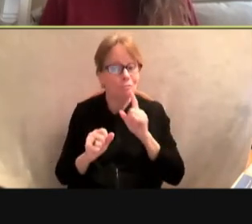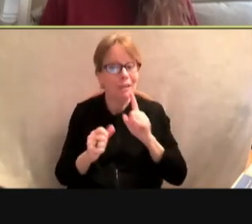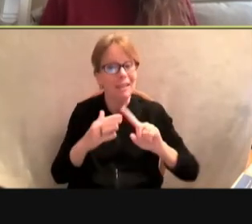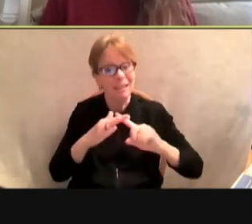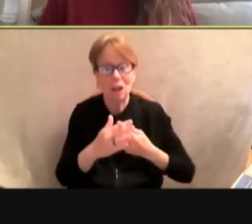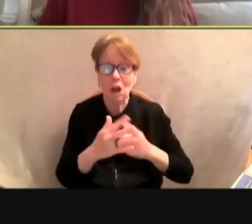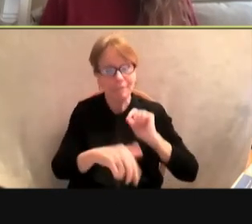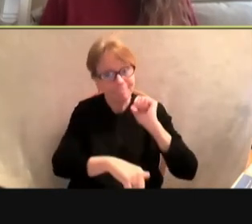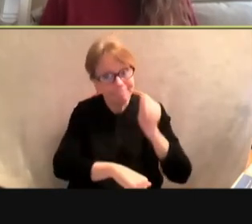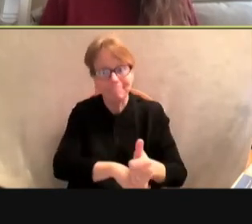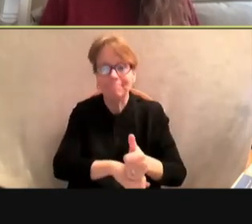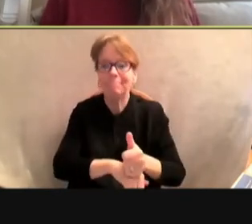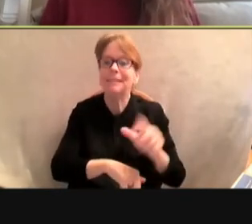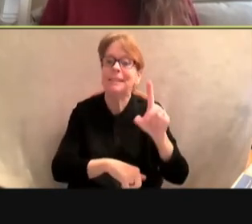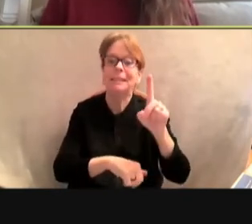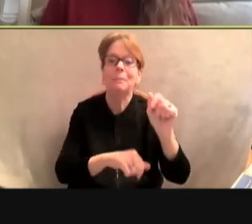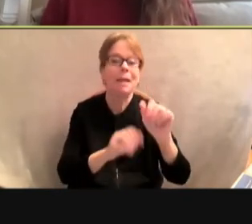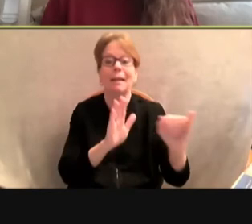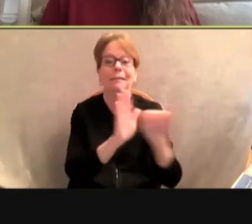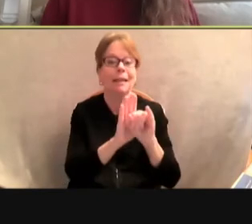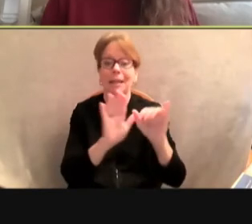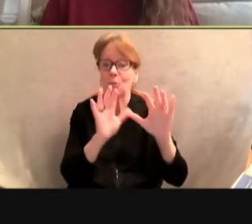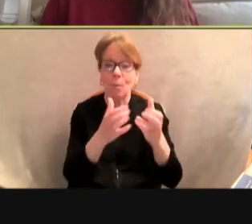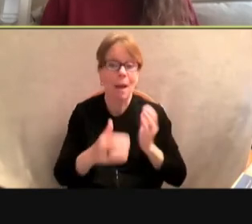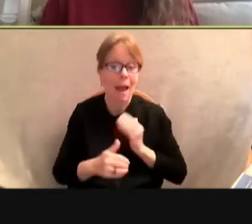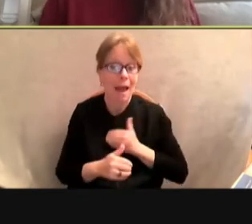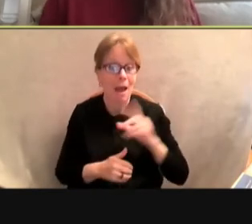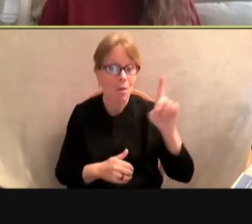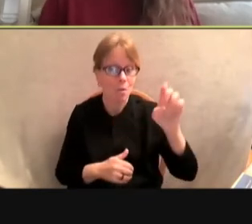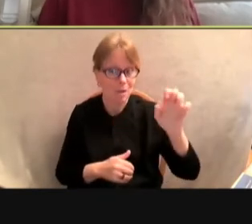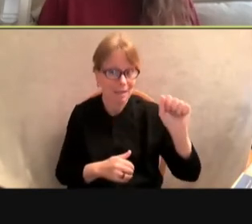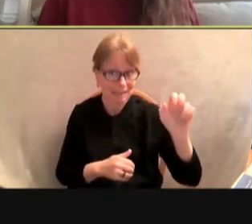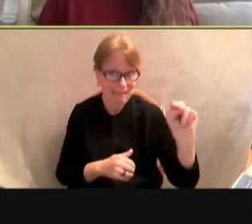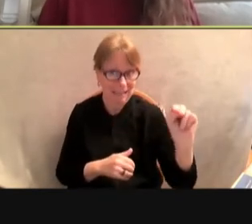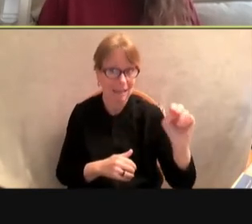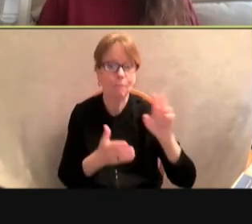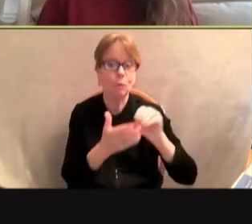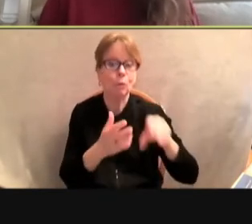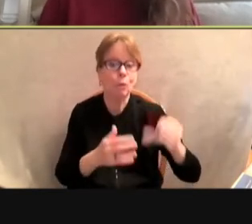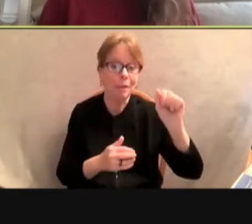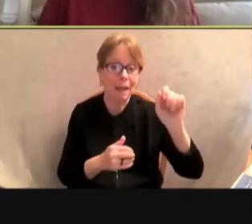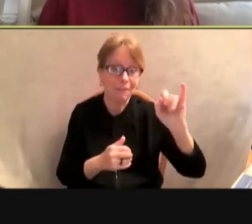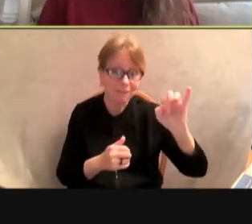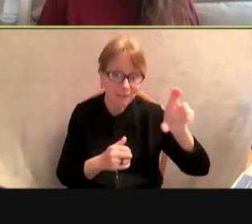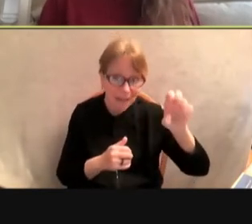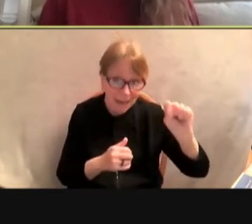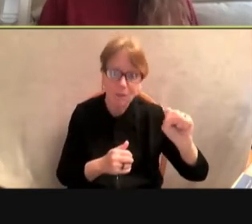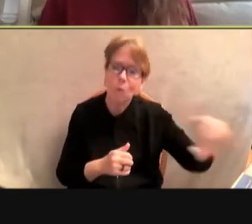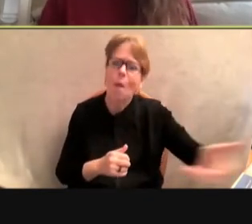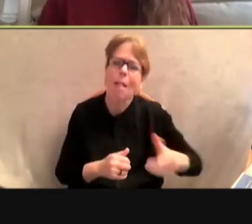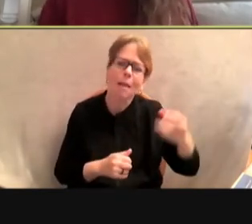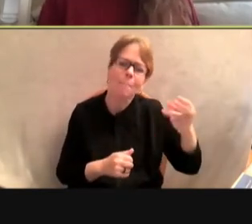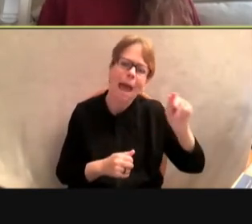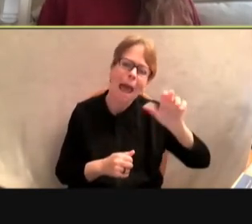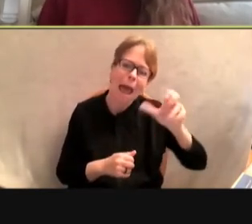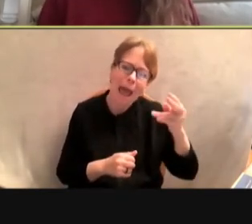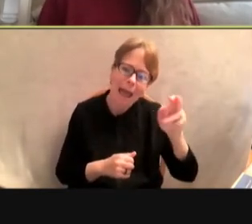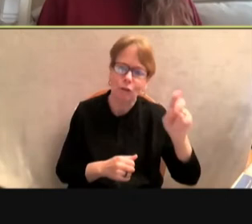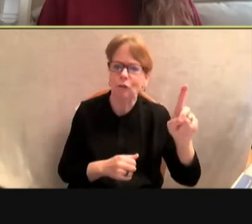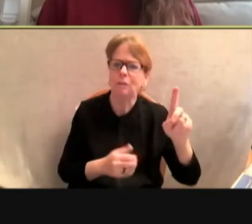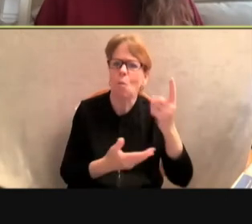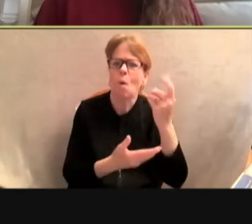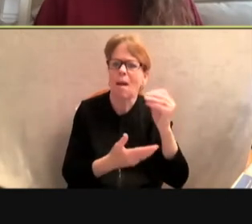campus. Our Dean for Student Affairs welcomed Hatched into the community of existing student affinity groups, and